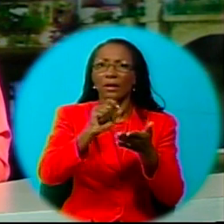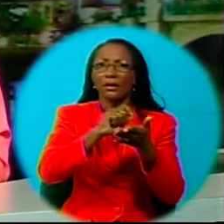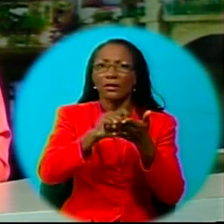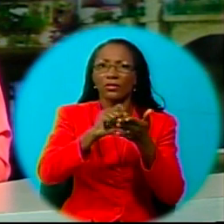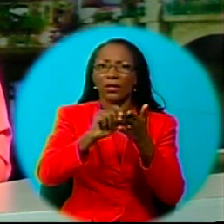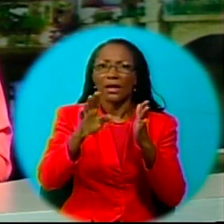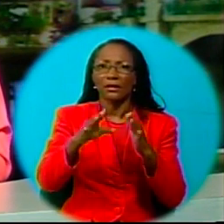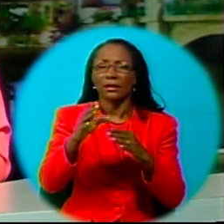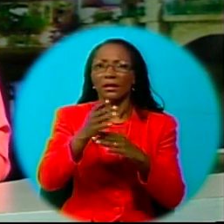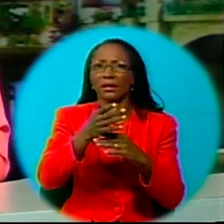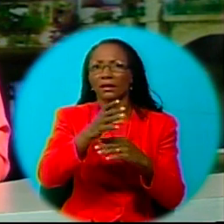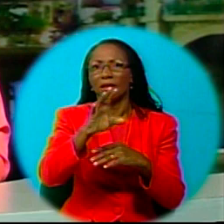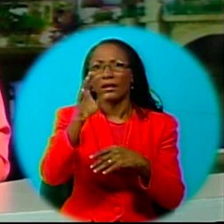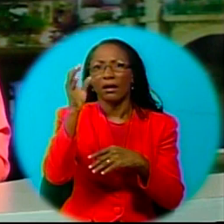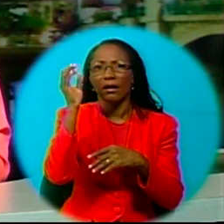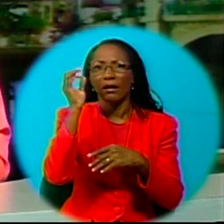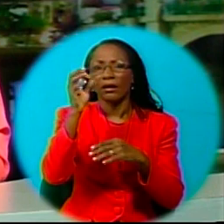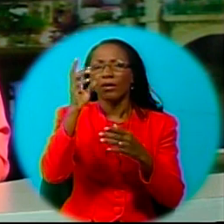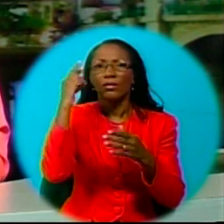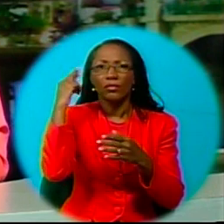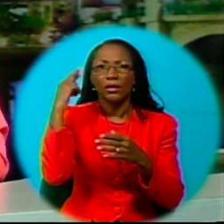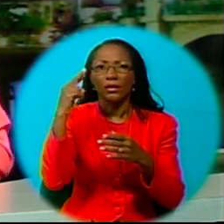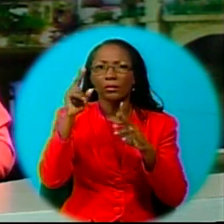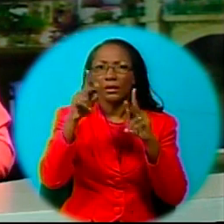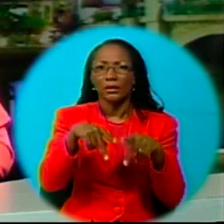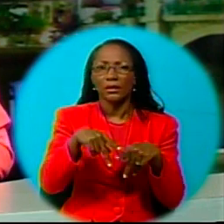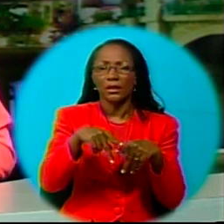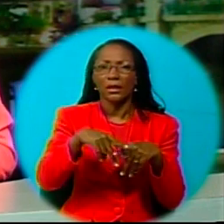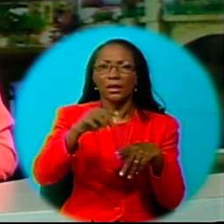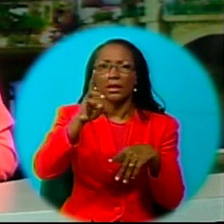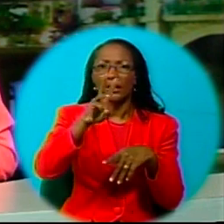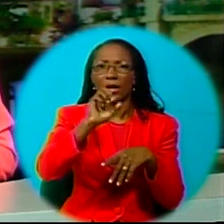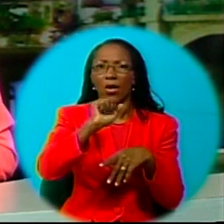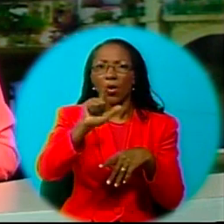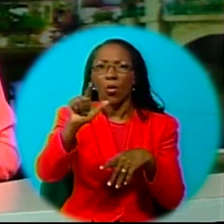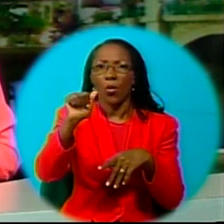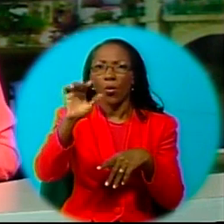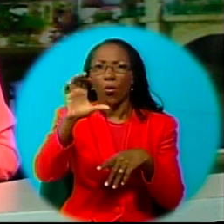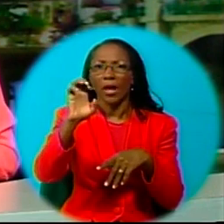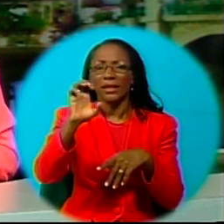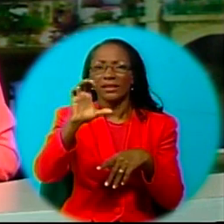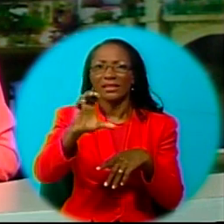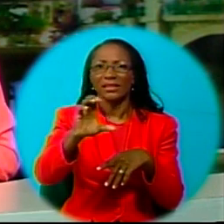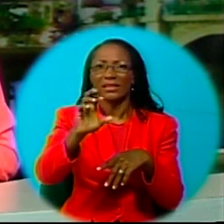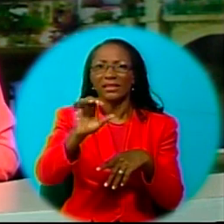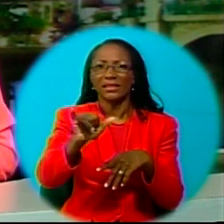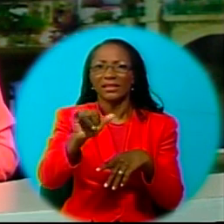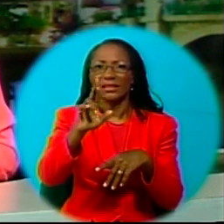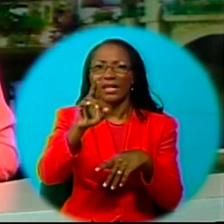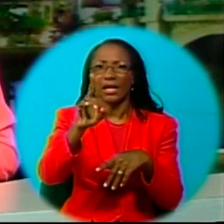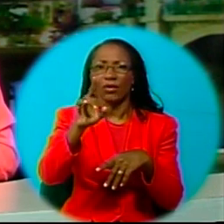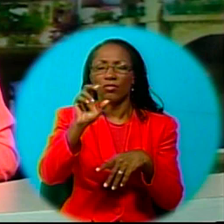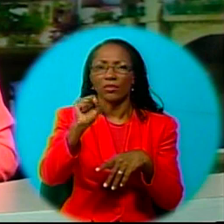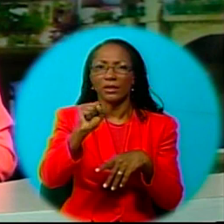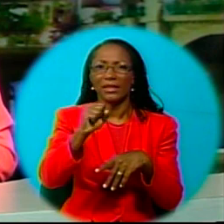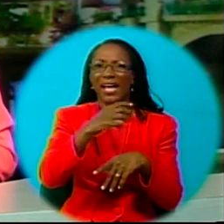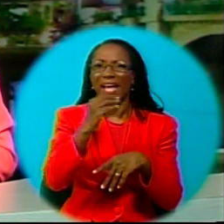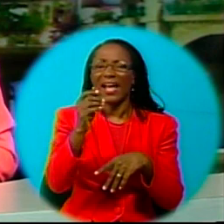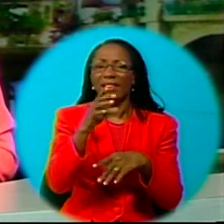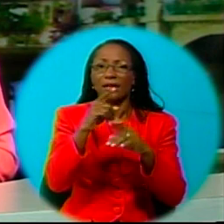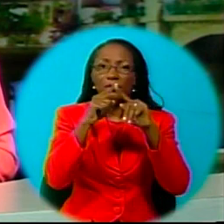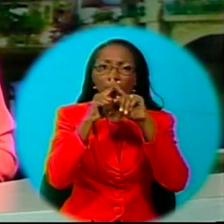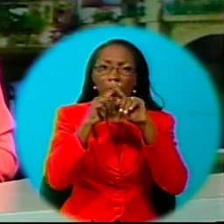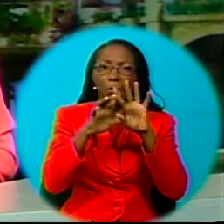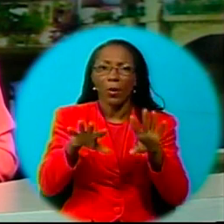Wallace Cyrus. He says that people are not looking out for each other as they ought to and are too silent when it comes to violence